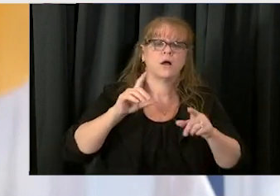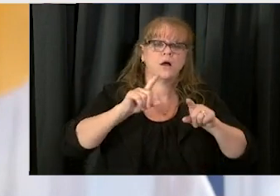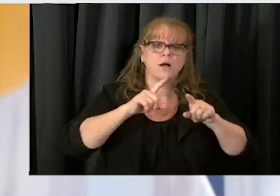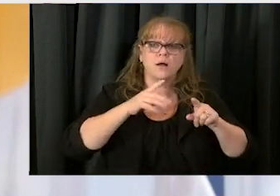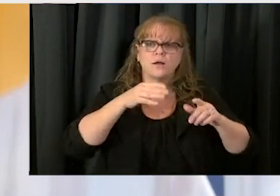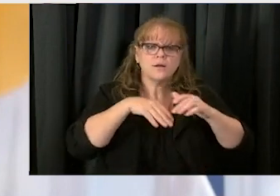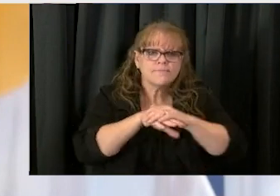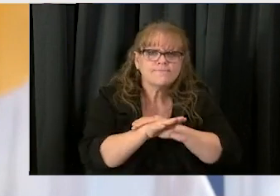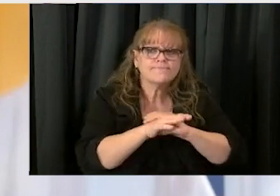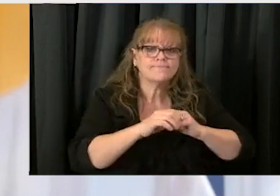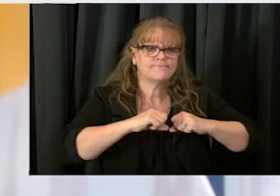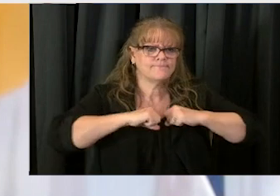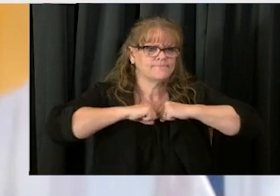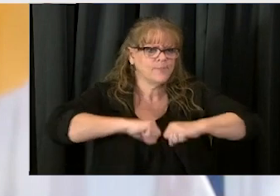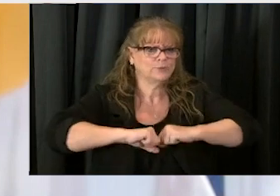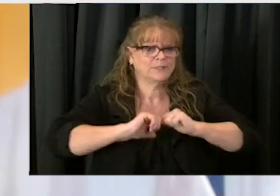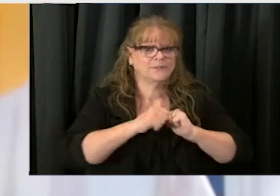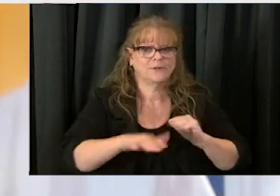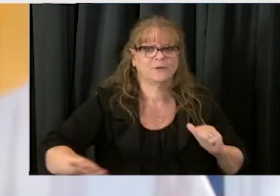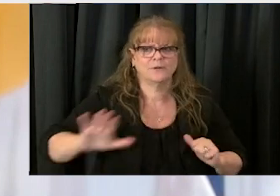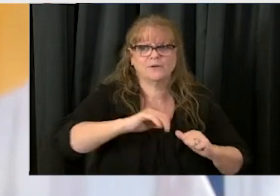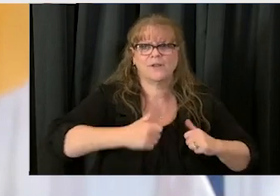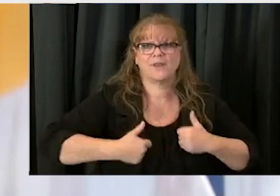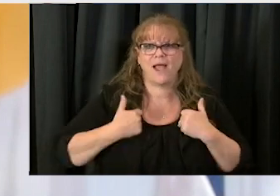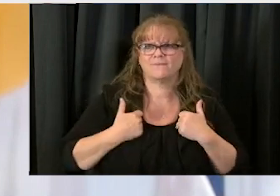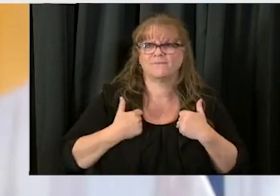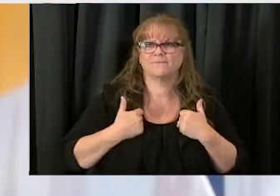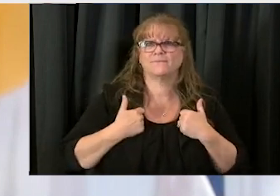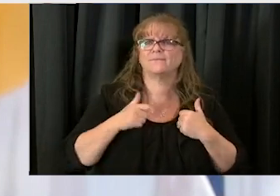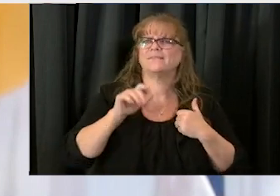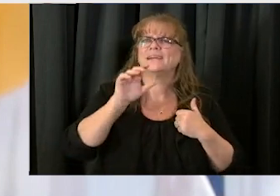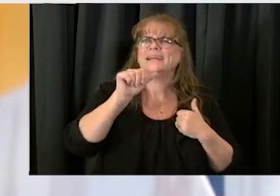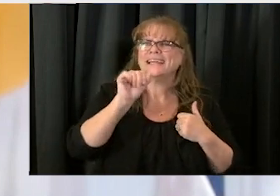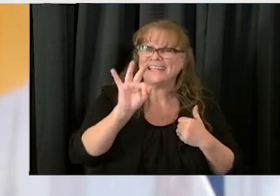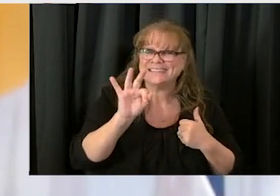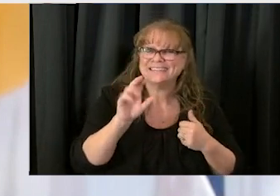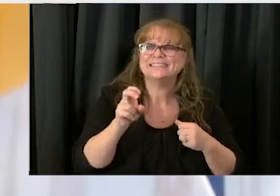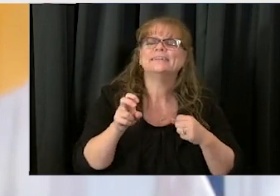while you're driving it. But in the meantime, you're getting the vaccine into the arms of 70 and up. And our